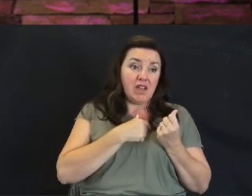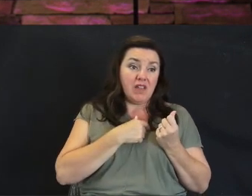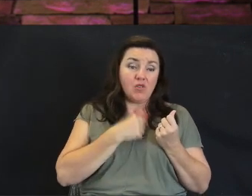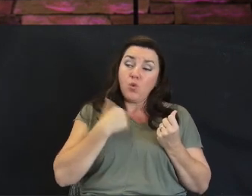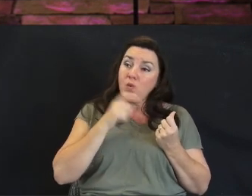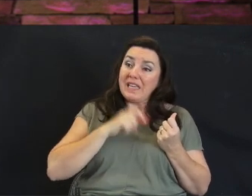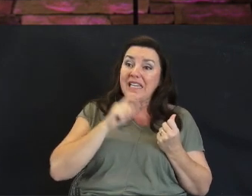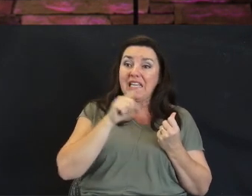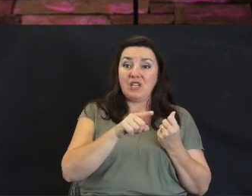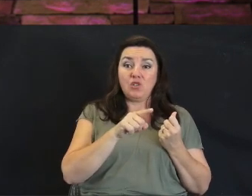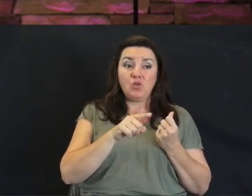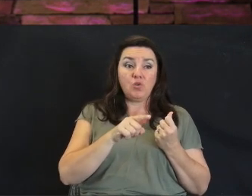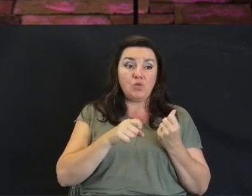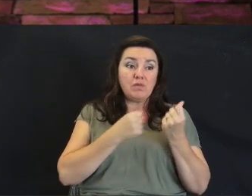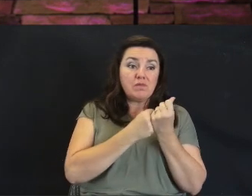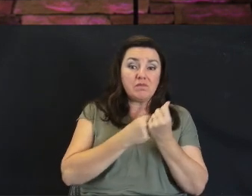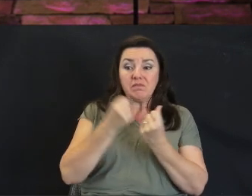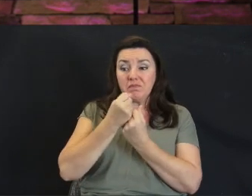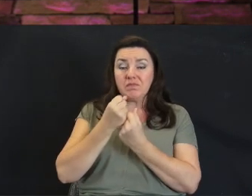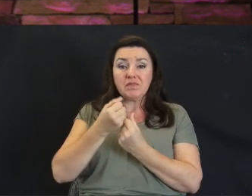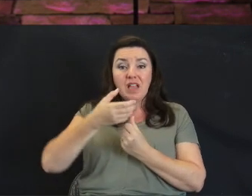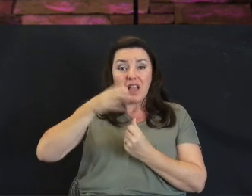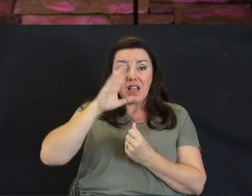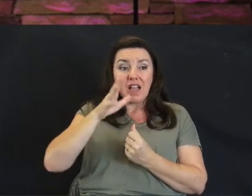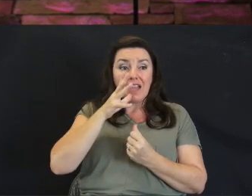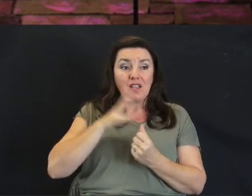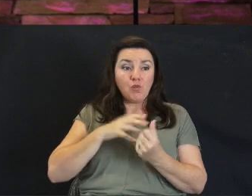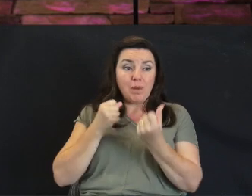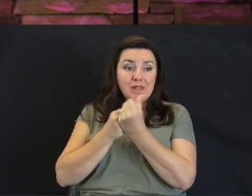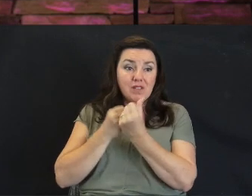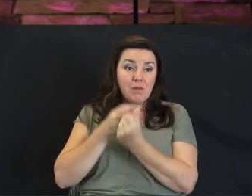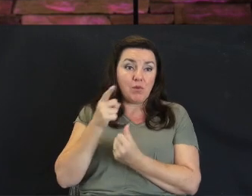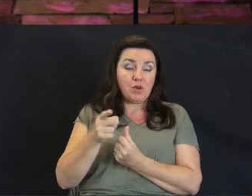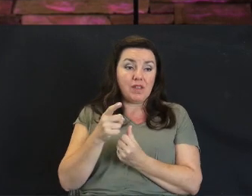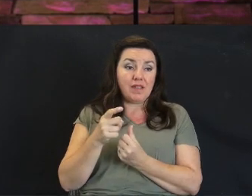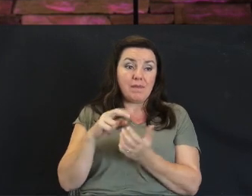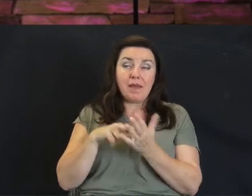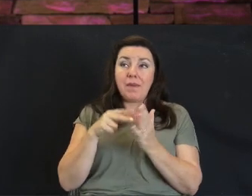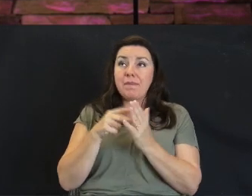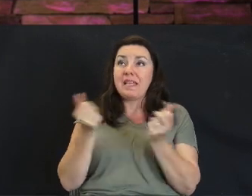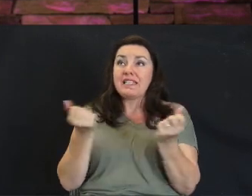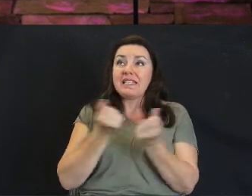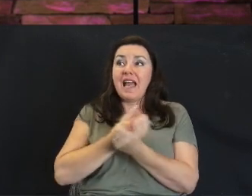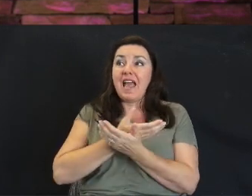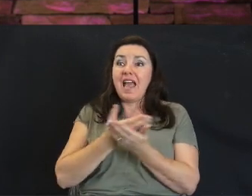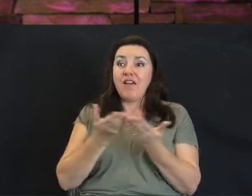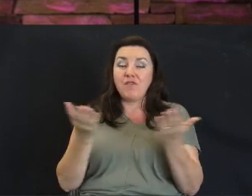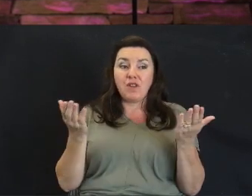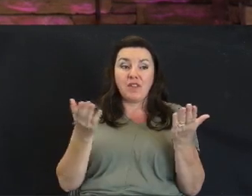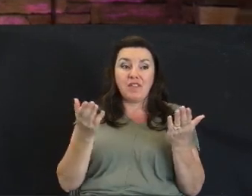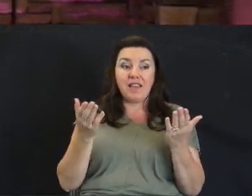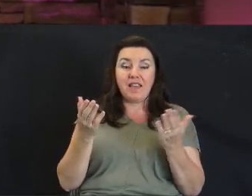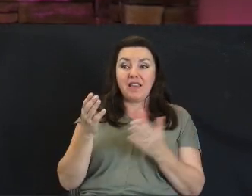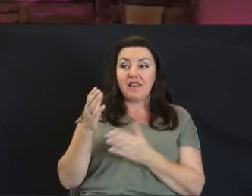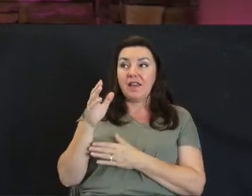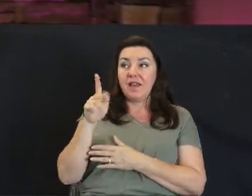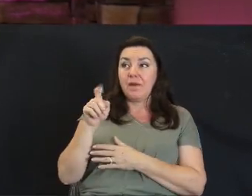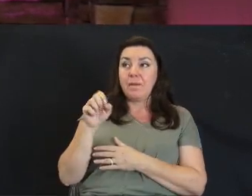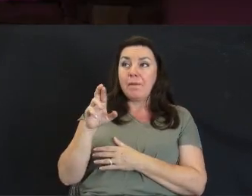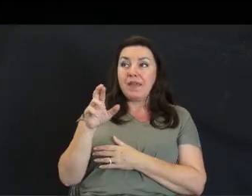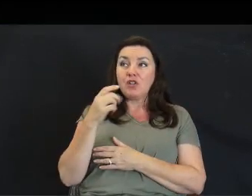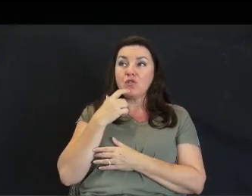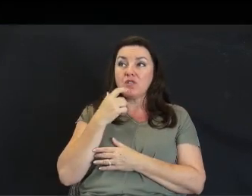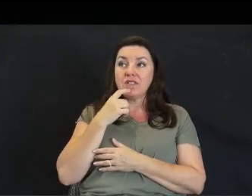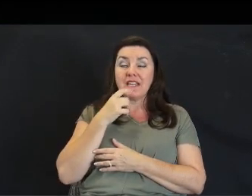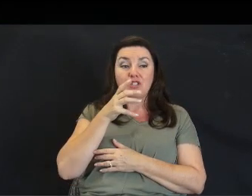need you Need godly women in their corners Supporting them It means everything The apostle Peter said it this way